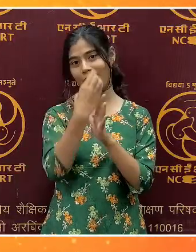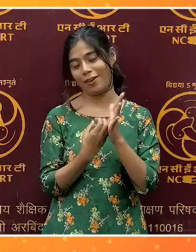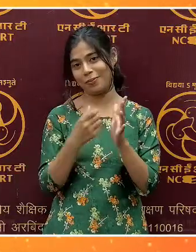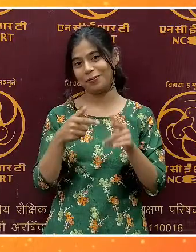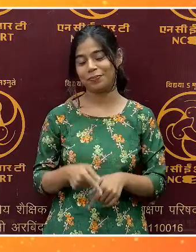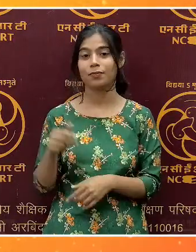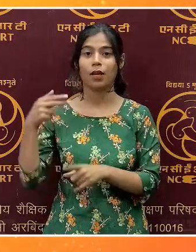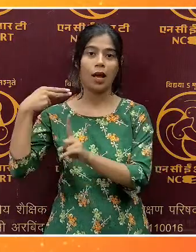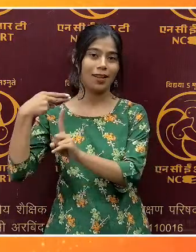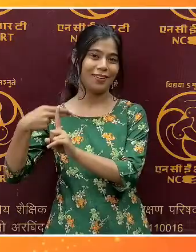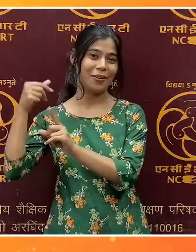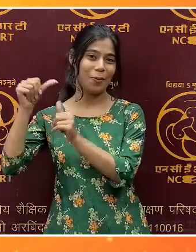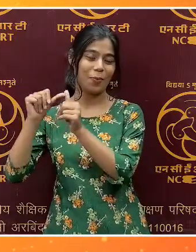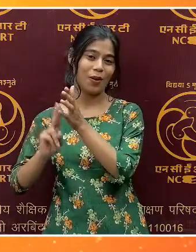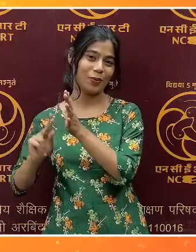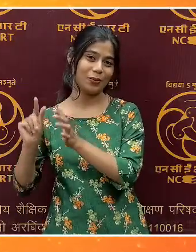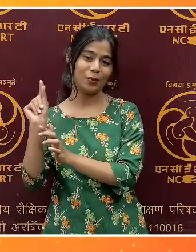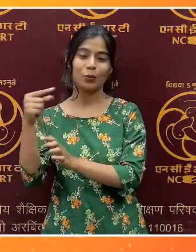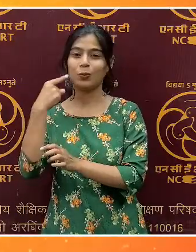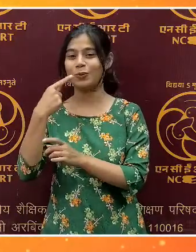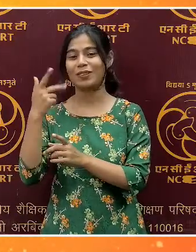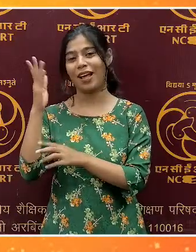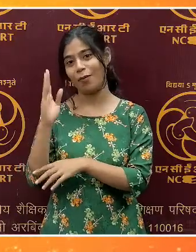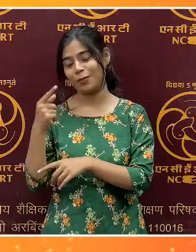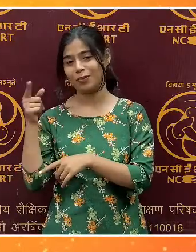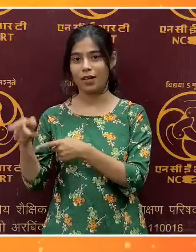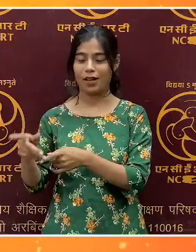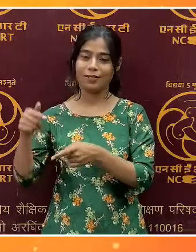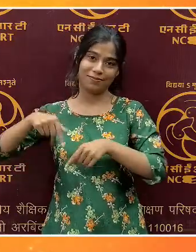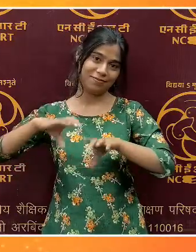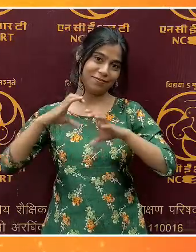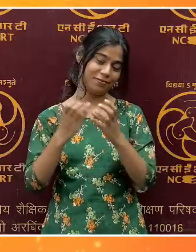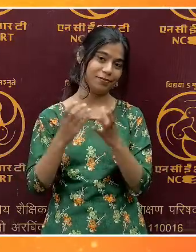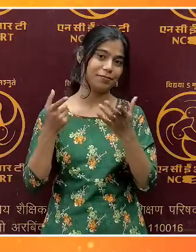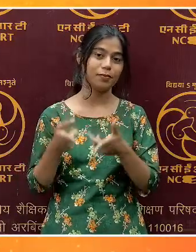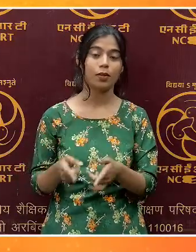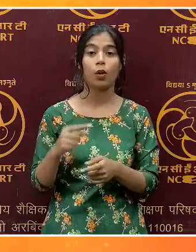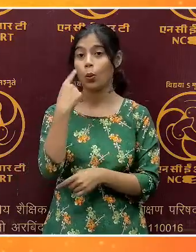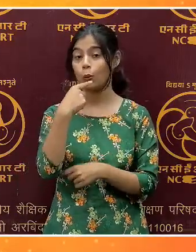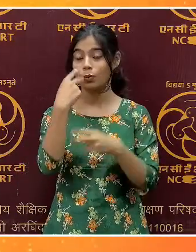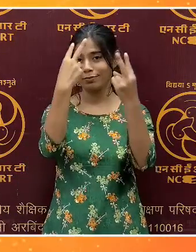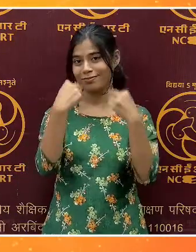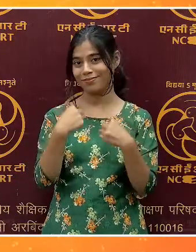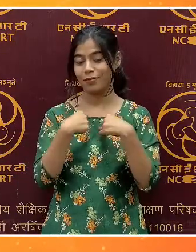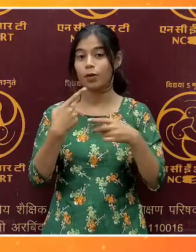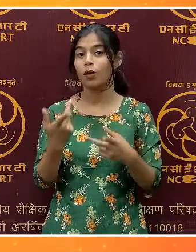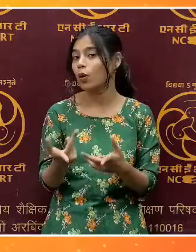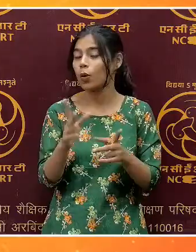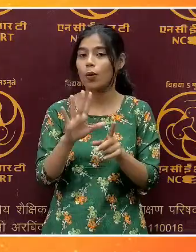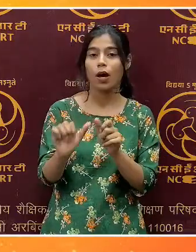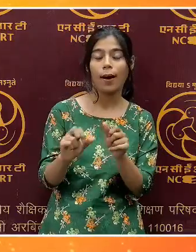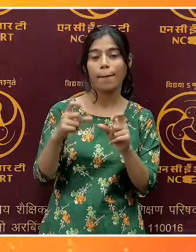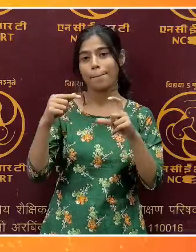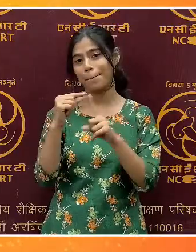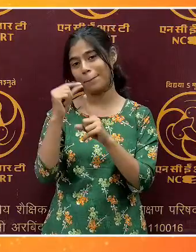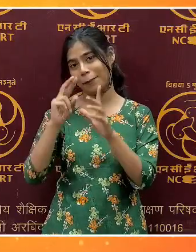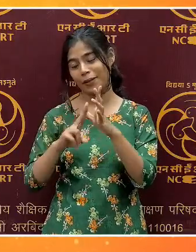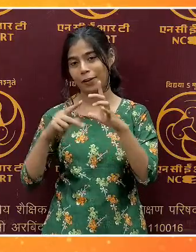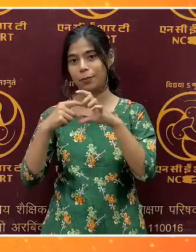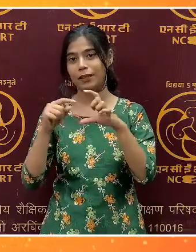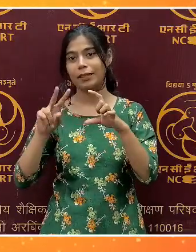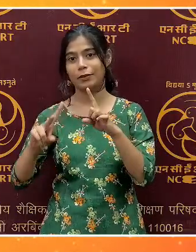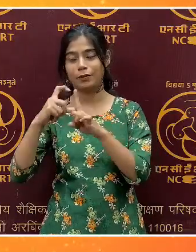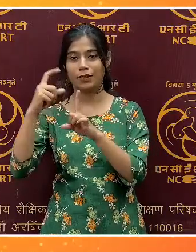am Manodarpan, your host for this session. Dear viewers, you are catching us live on PMA Vidya channel number